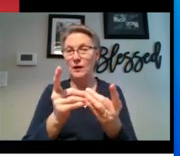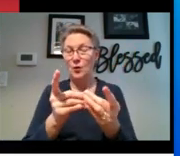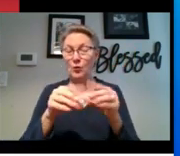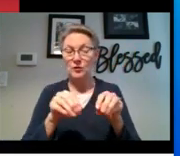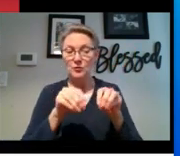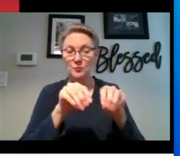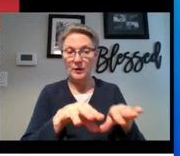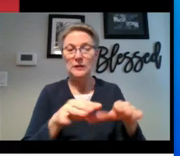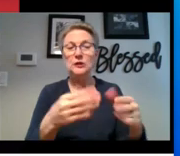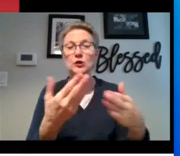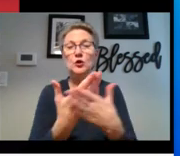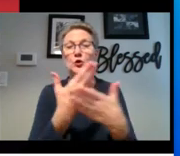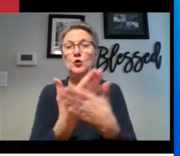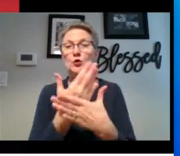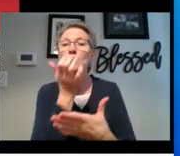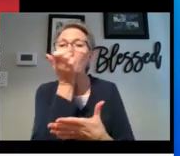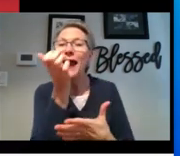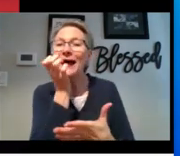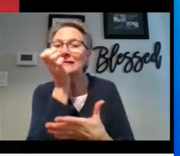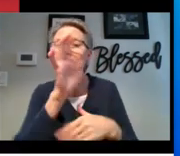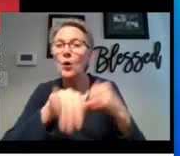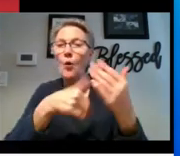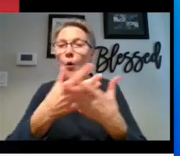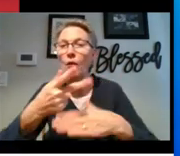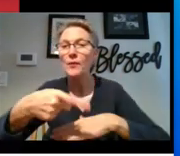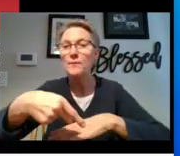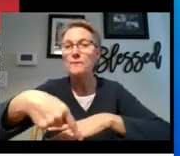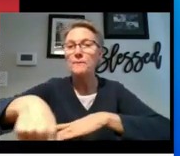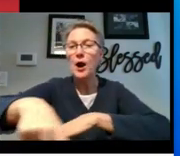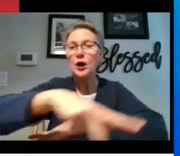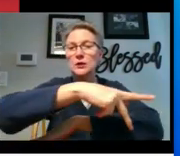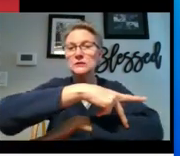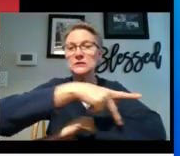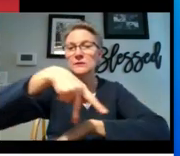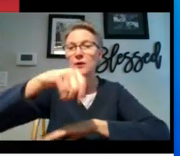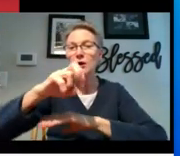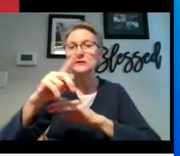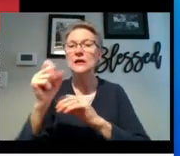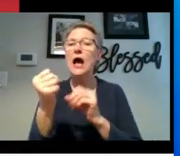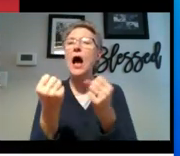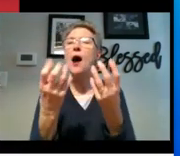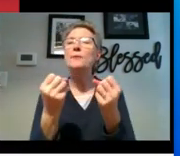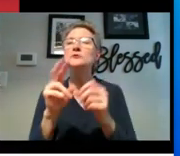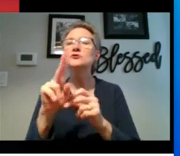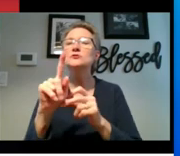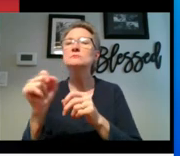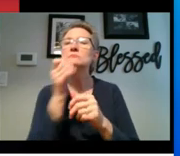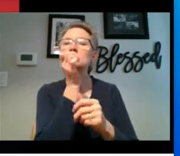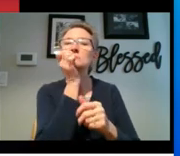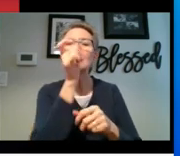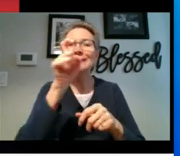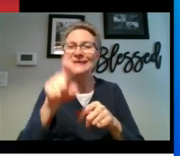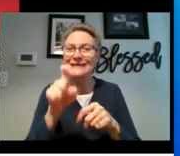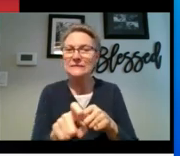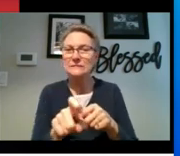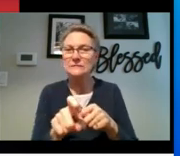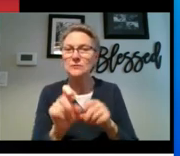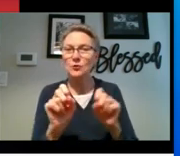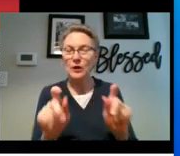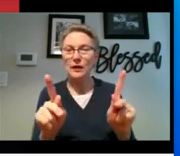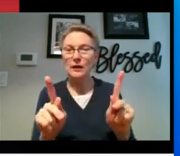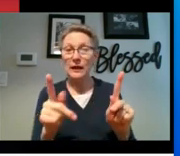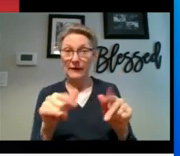square units of grass would they need, right? Assuming the parks are completely covered in greenery, how many units of grass would they need?